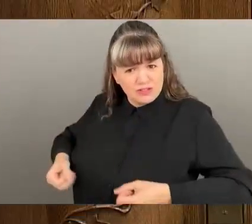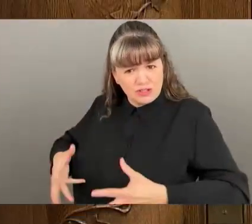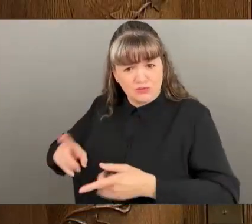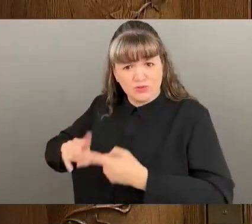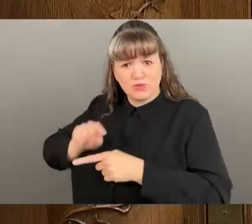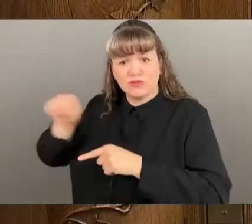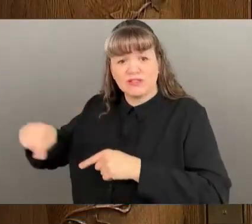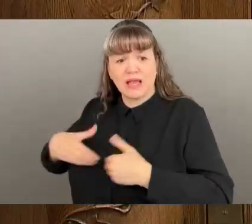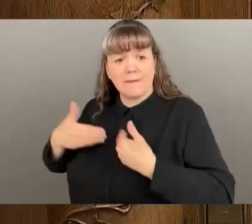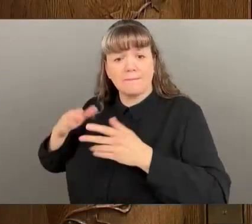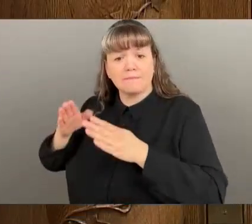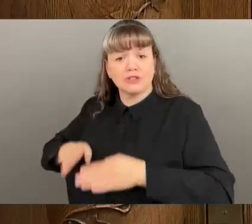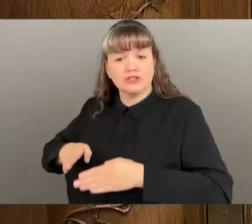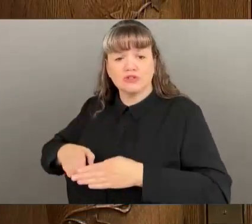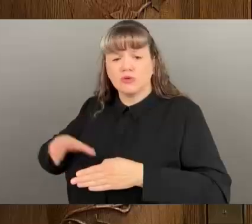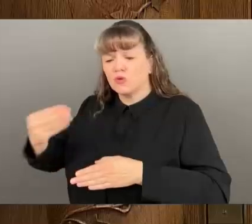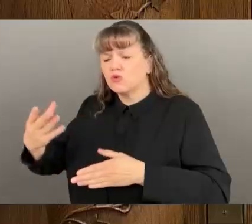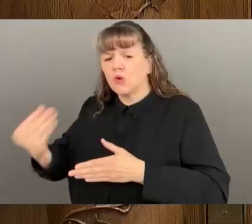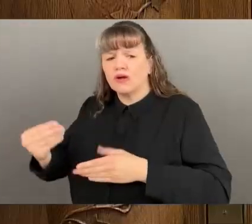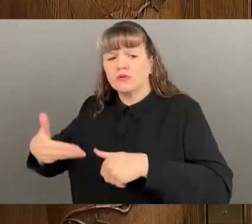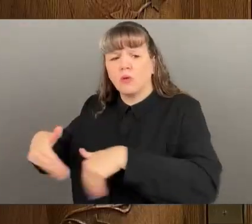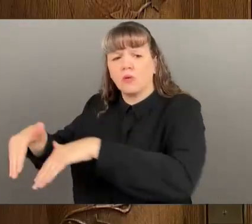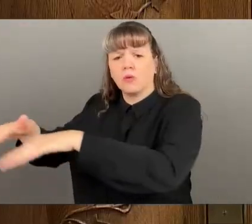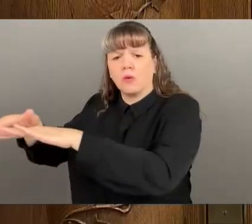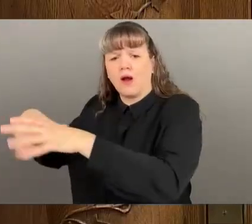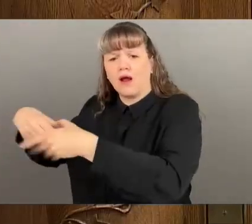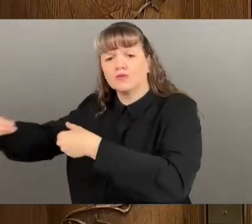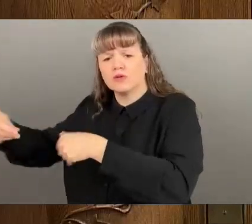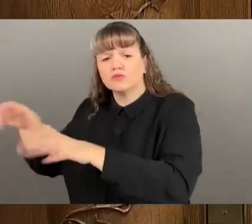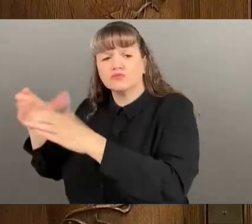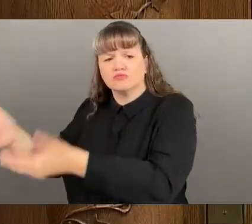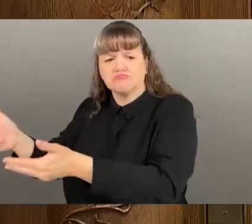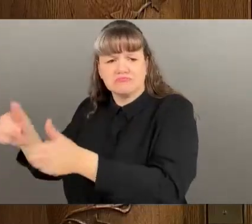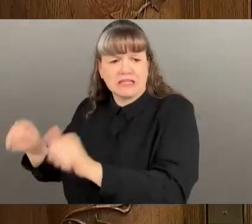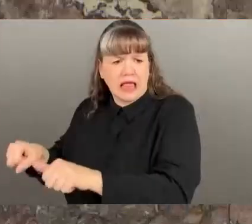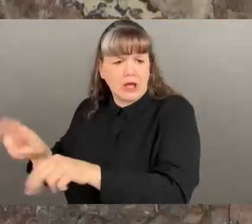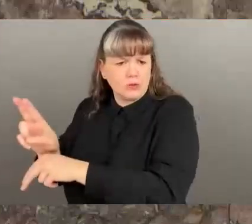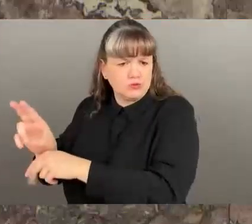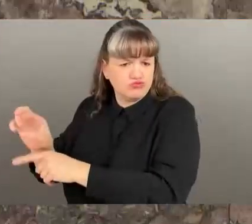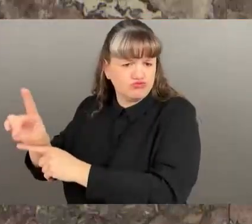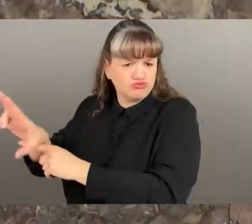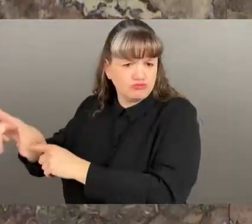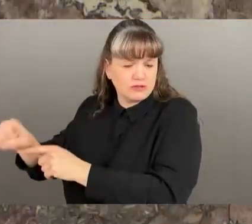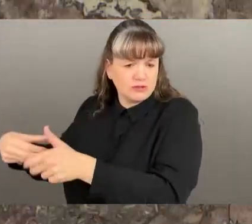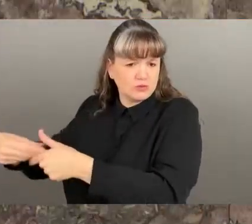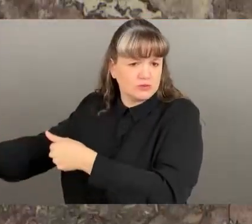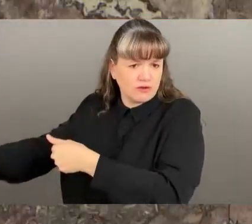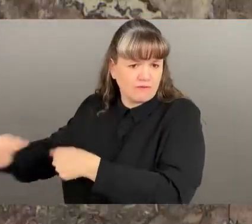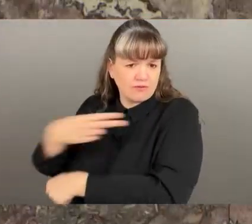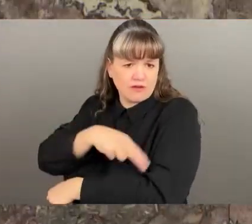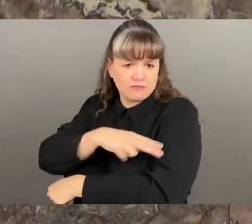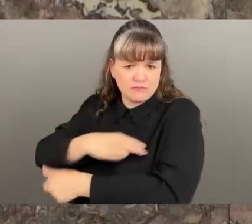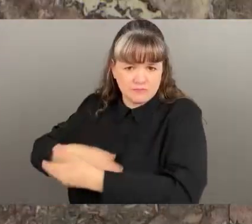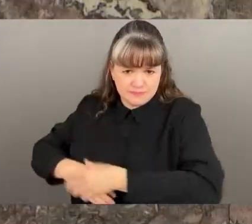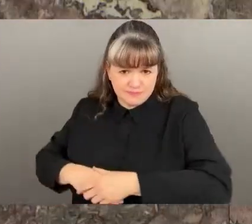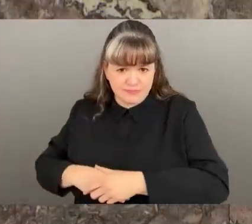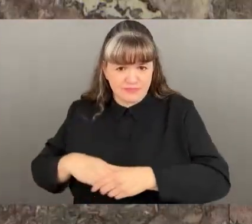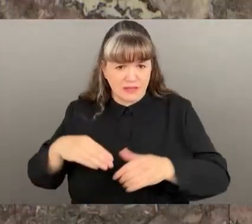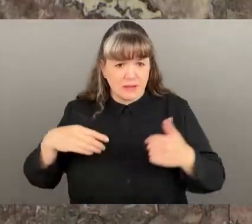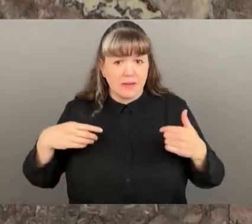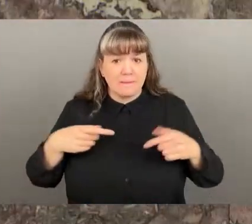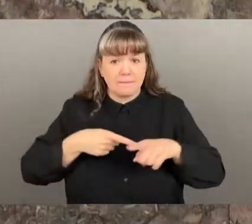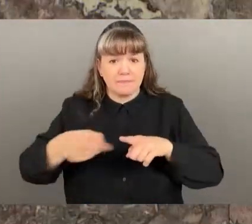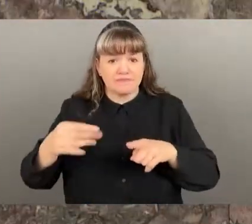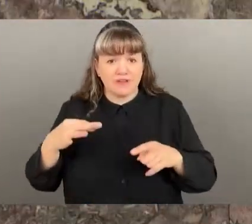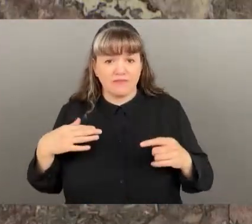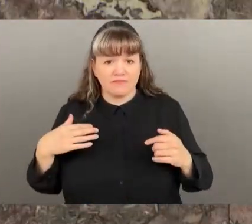Minister of Health. Thank you so much, Honourable Speaker, and thank you to the member for the question. Anybody seeking health care in